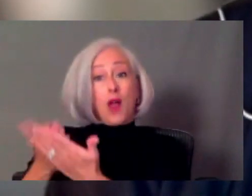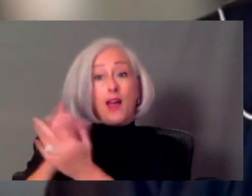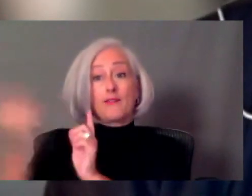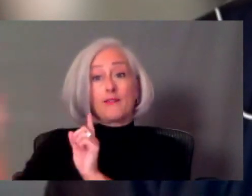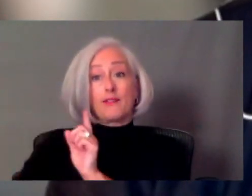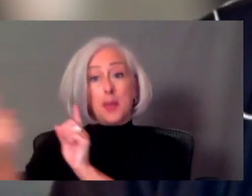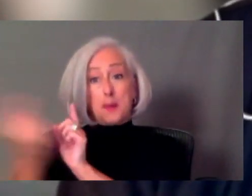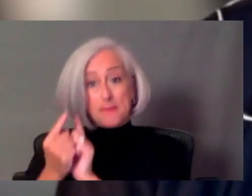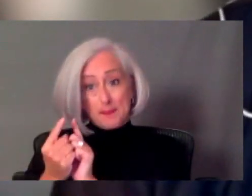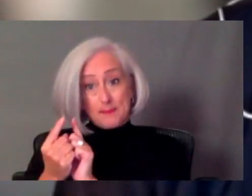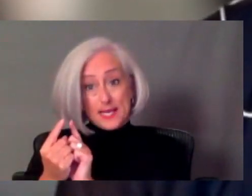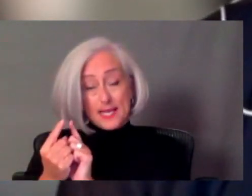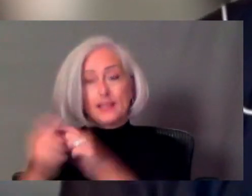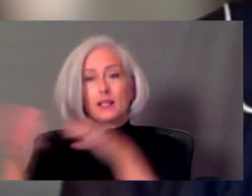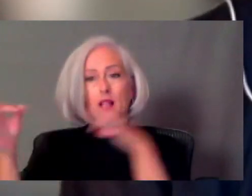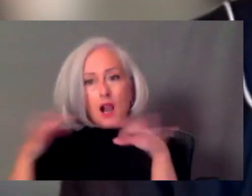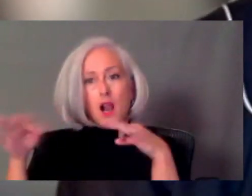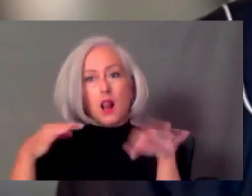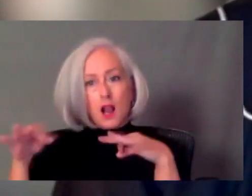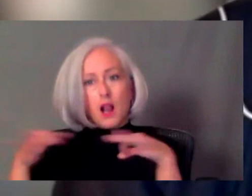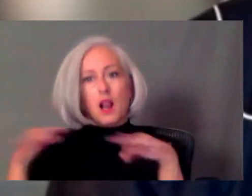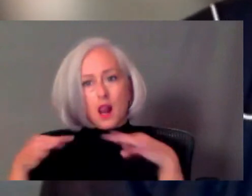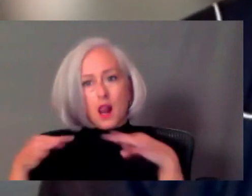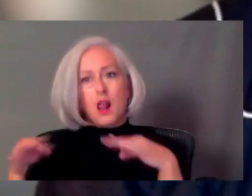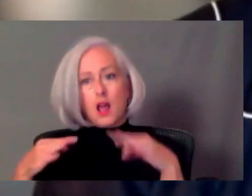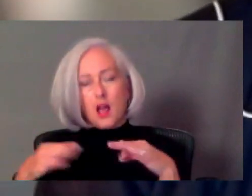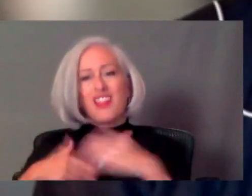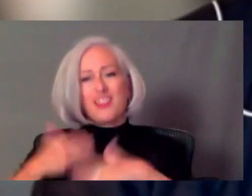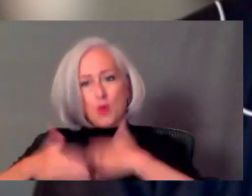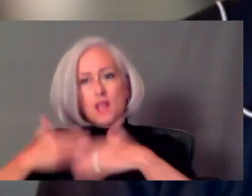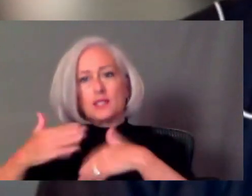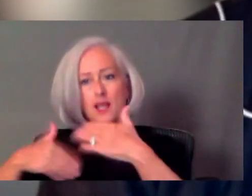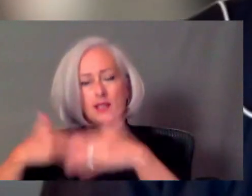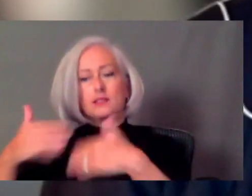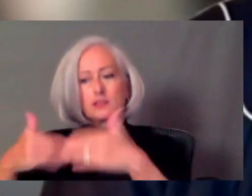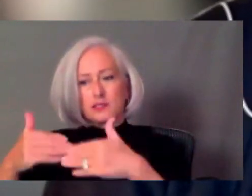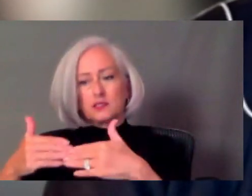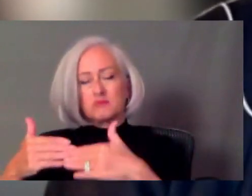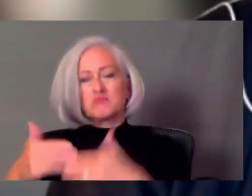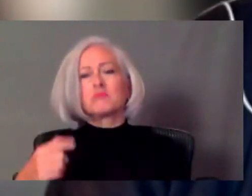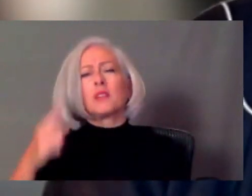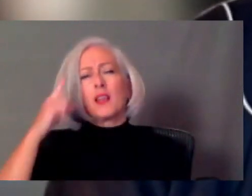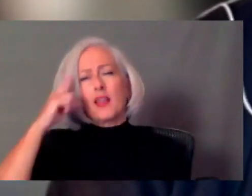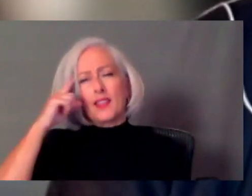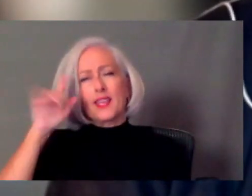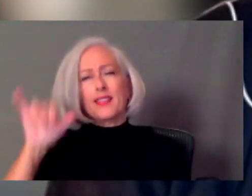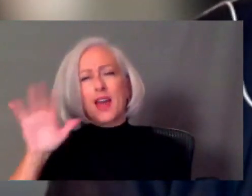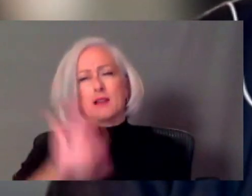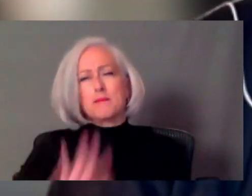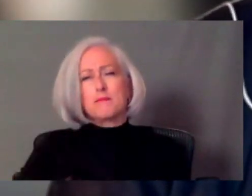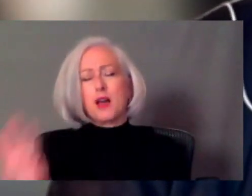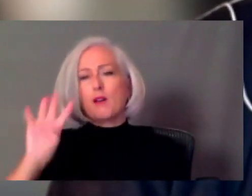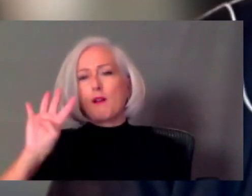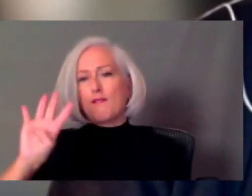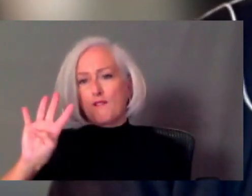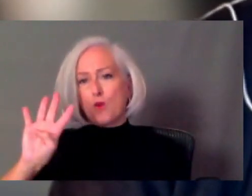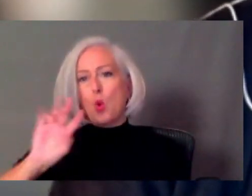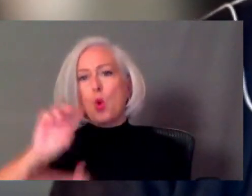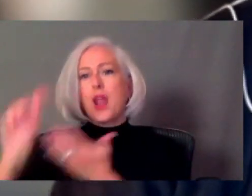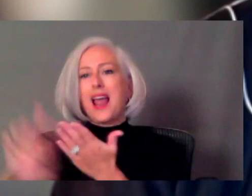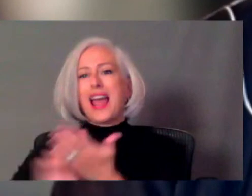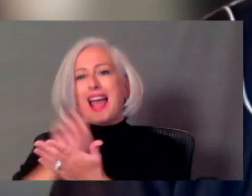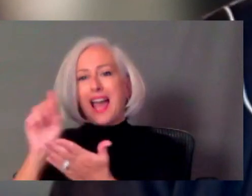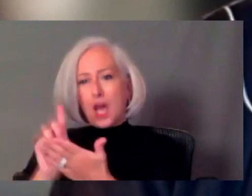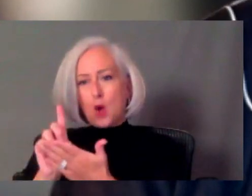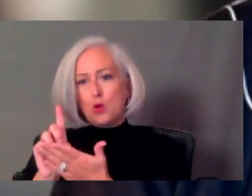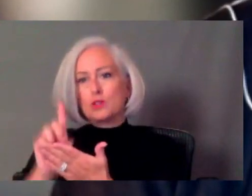me when I had COVID. I literally slept 20 hours that Friday, Saturday, Sunday, like 20